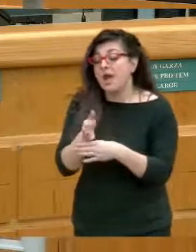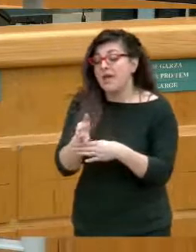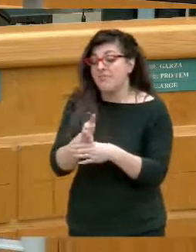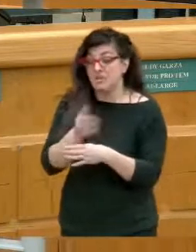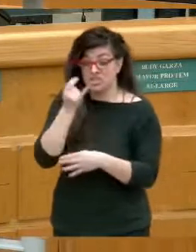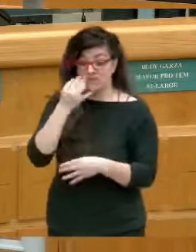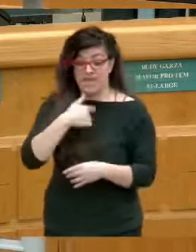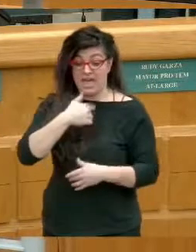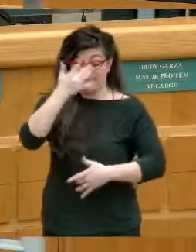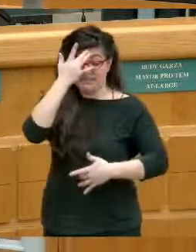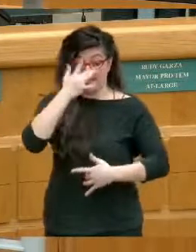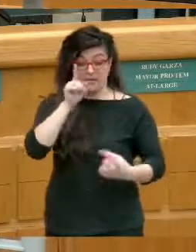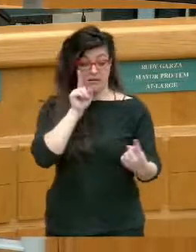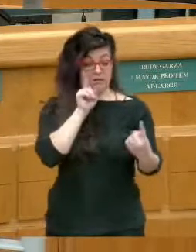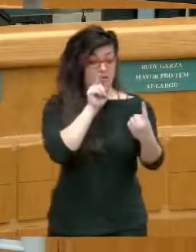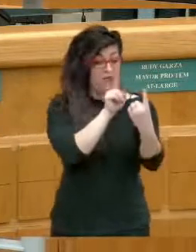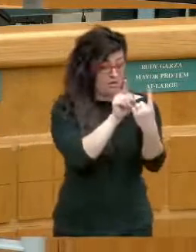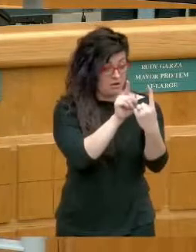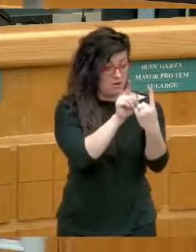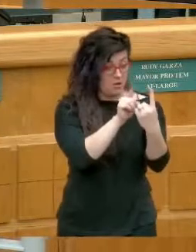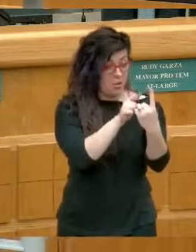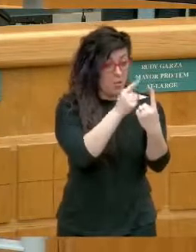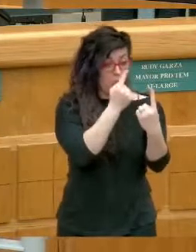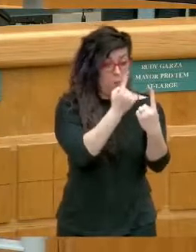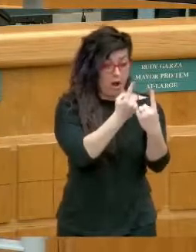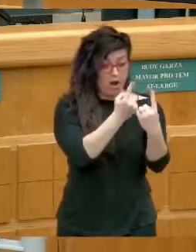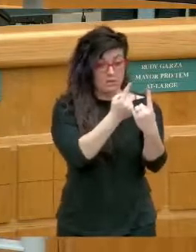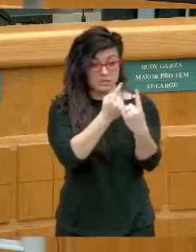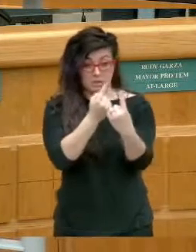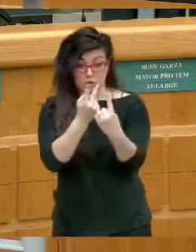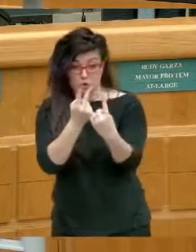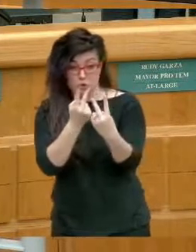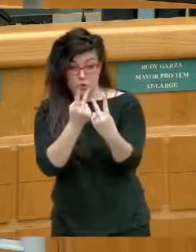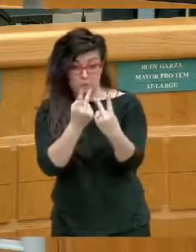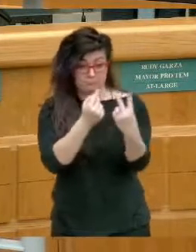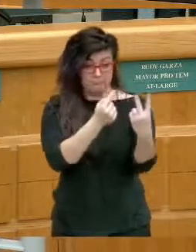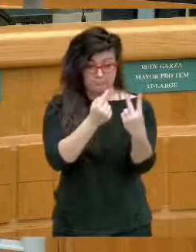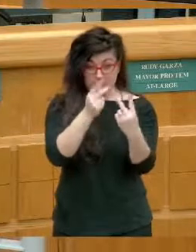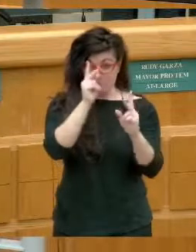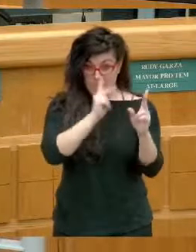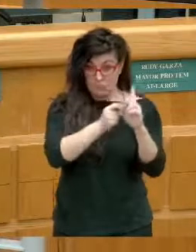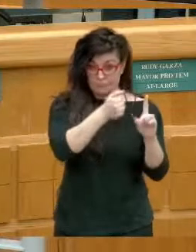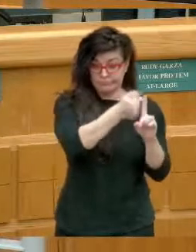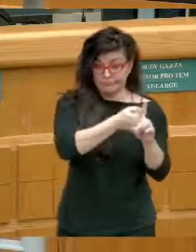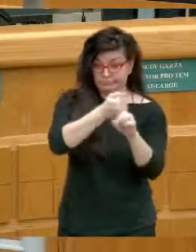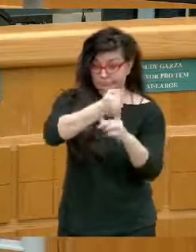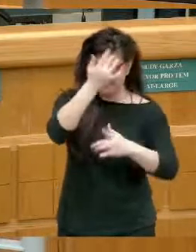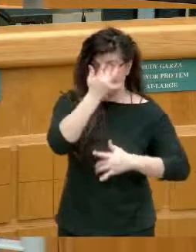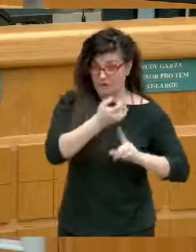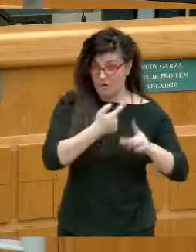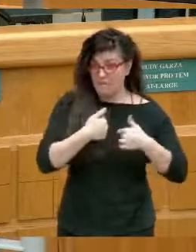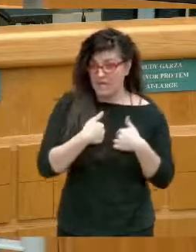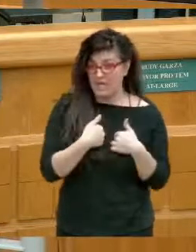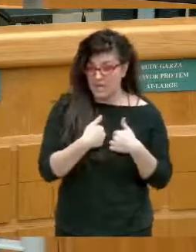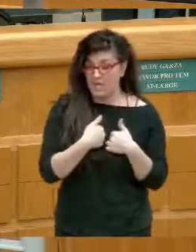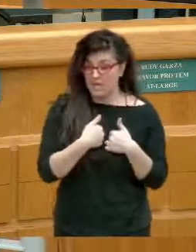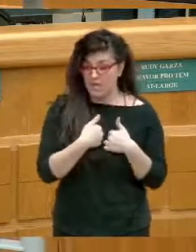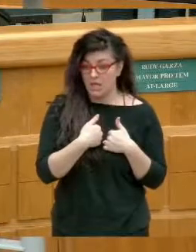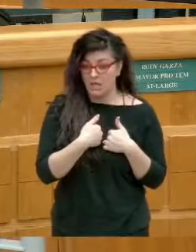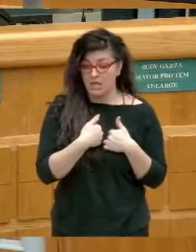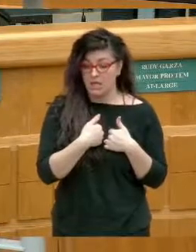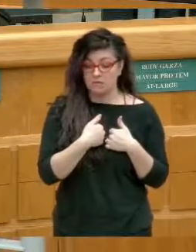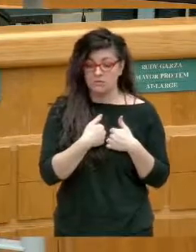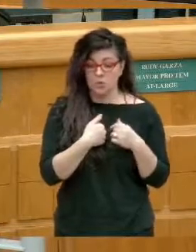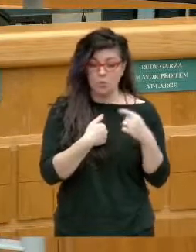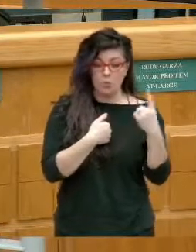have COVID-19. You can only get 1 or 2. But if we went to, say, 3 people, then we could